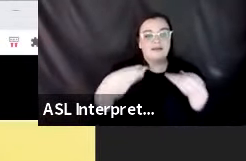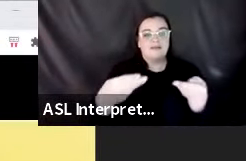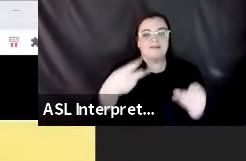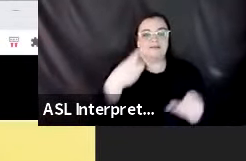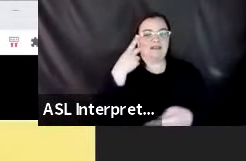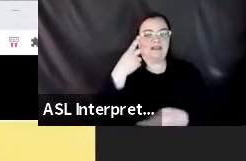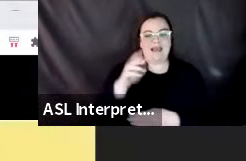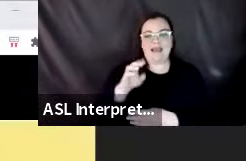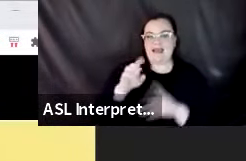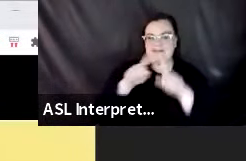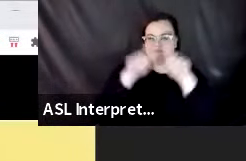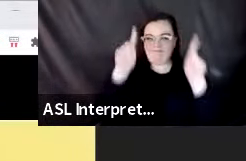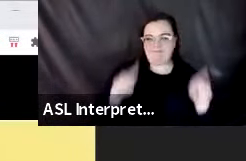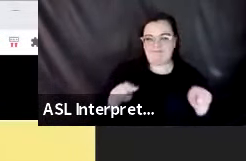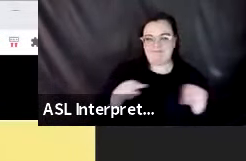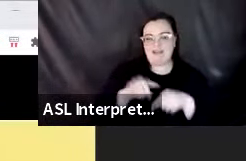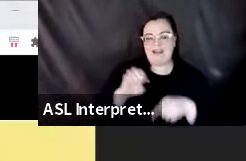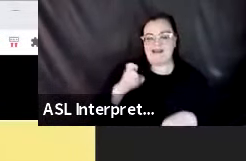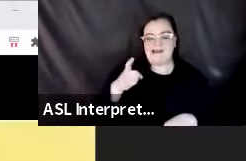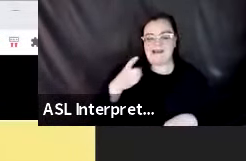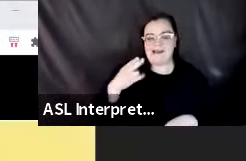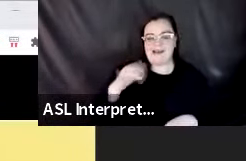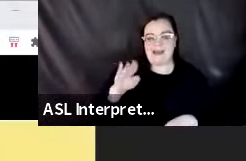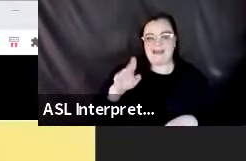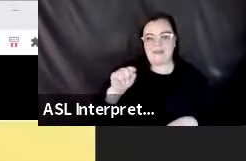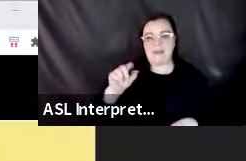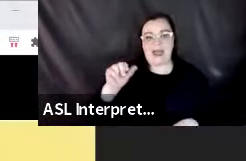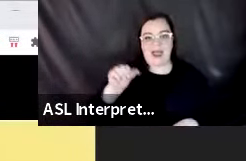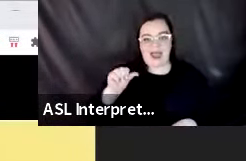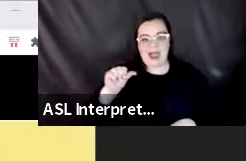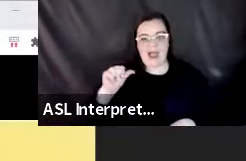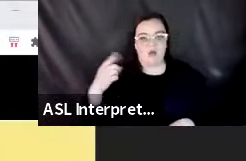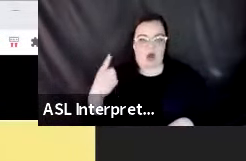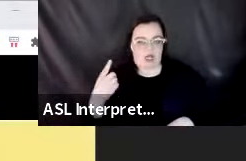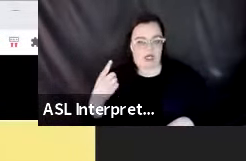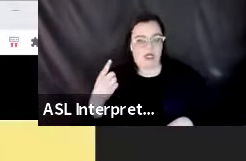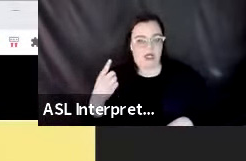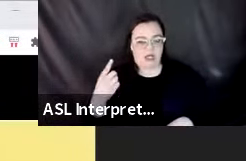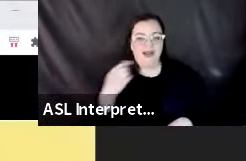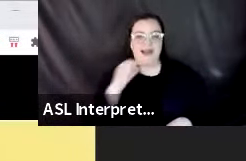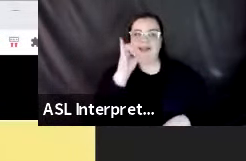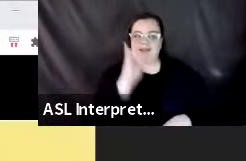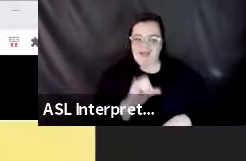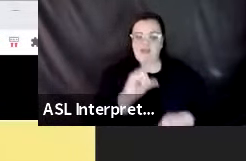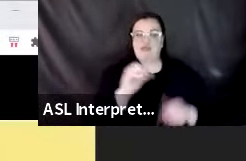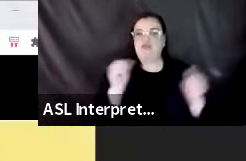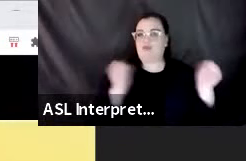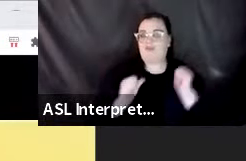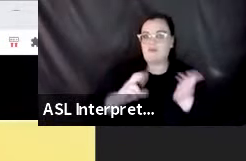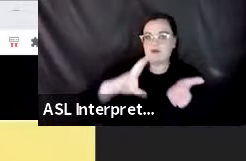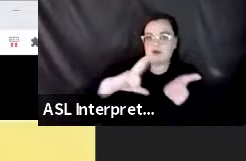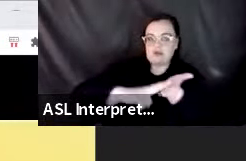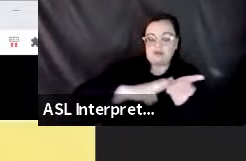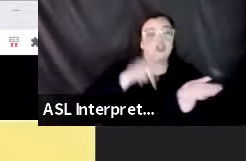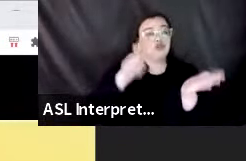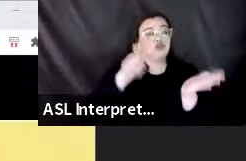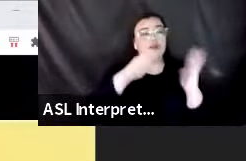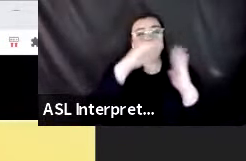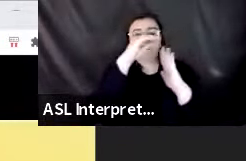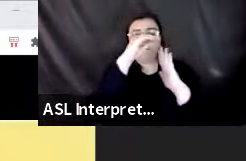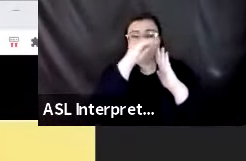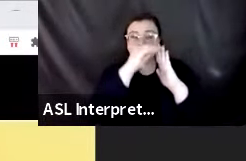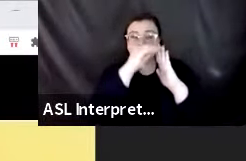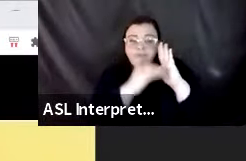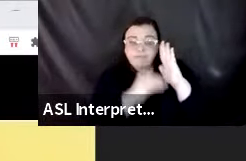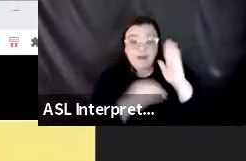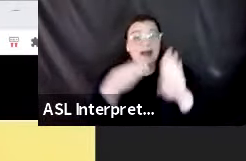A1. That is the principal performer employment contract. The entire thing should be filled out as much as possible